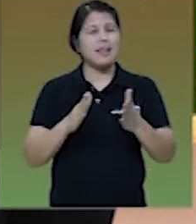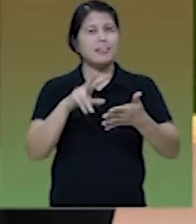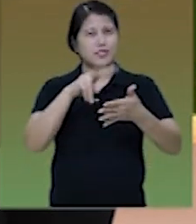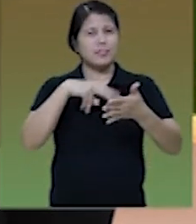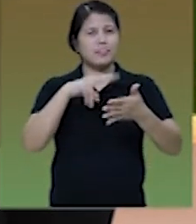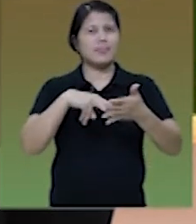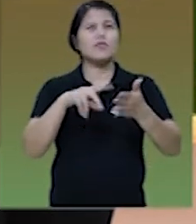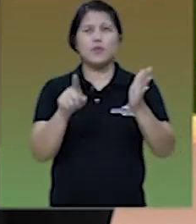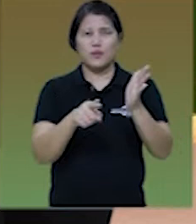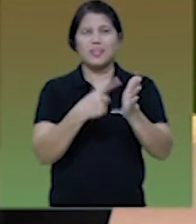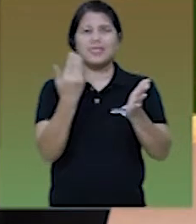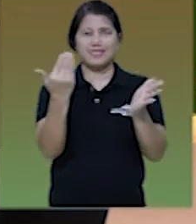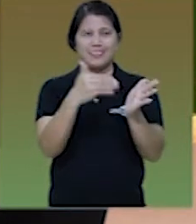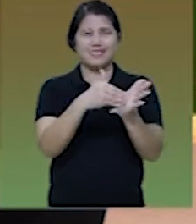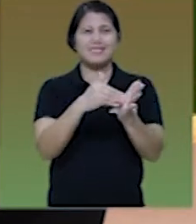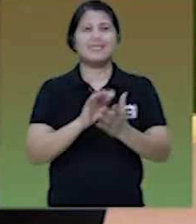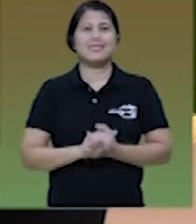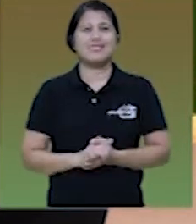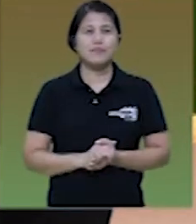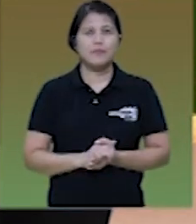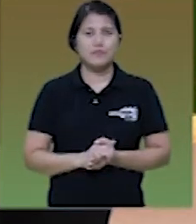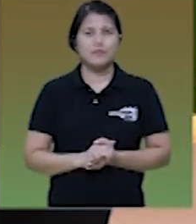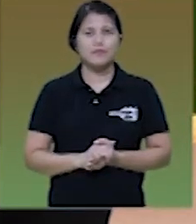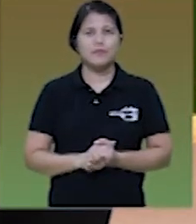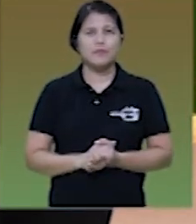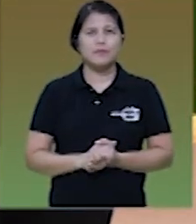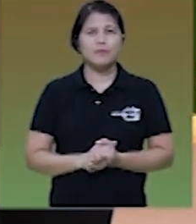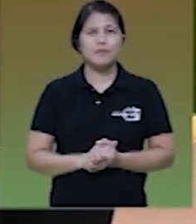the sentence once more.